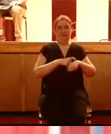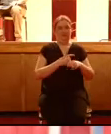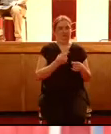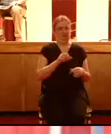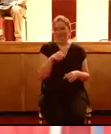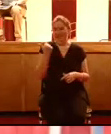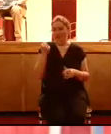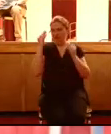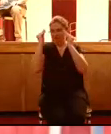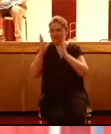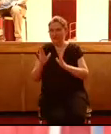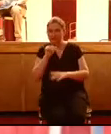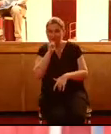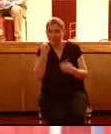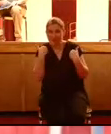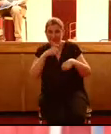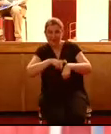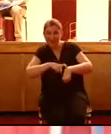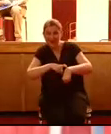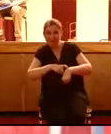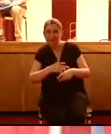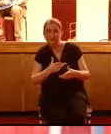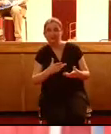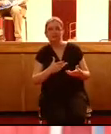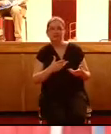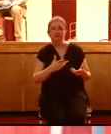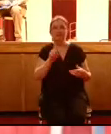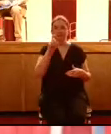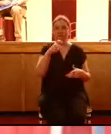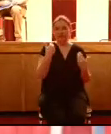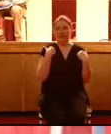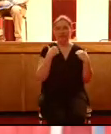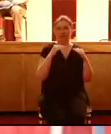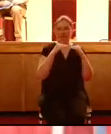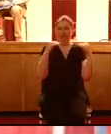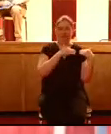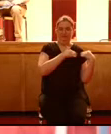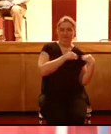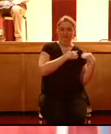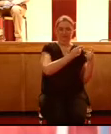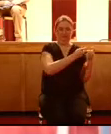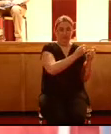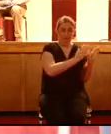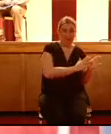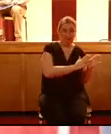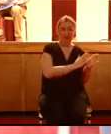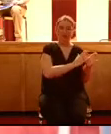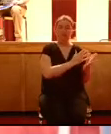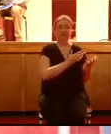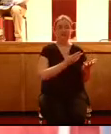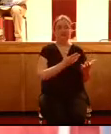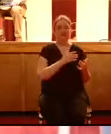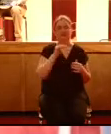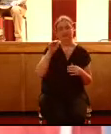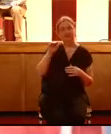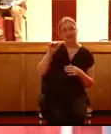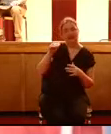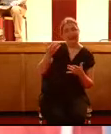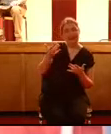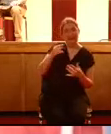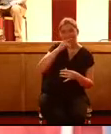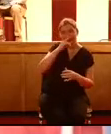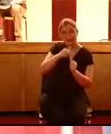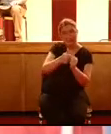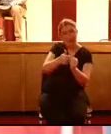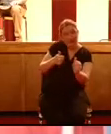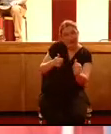to be a level of accountability from the administrator to determine, hey, you know, these kids are